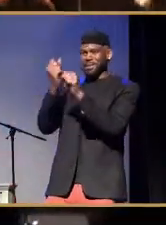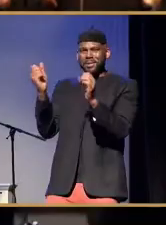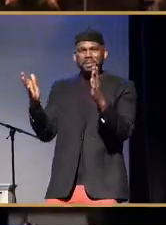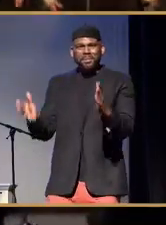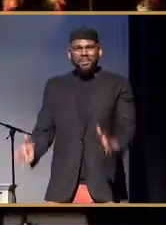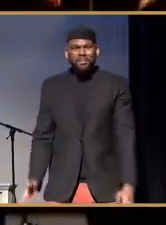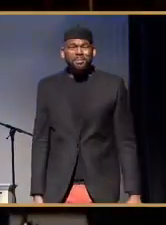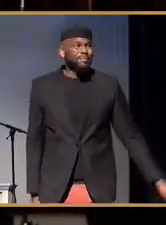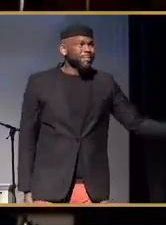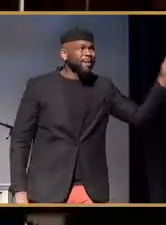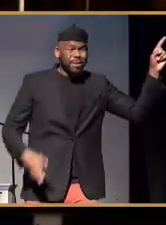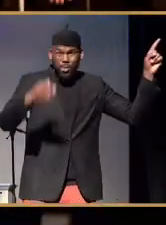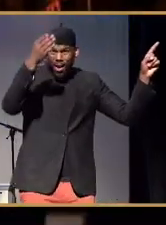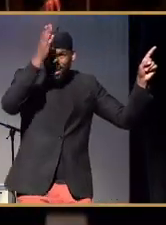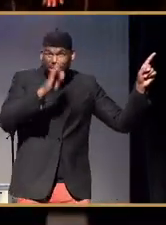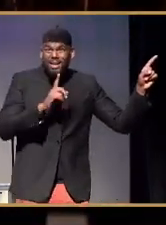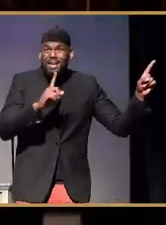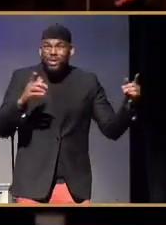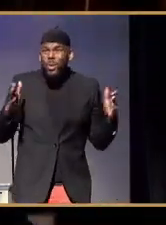God, He's a way.